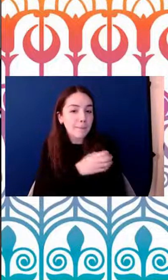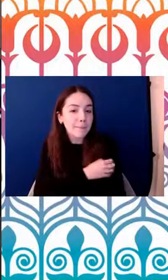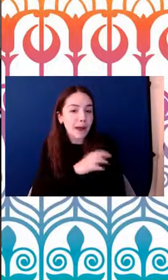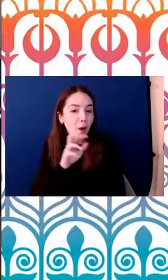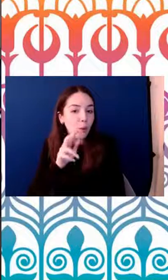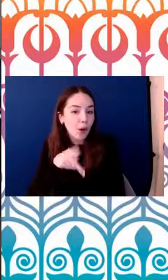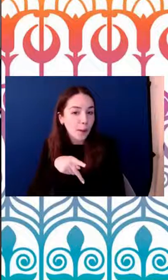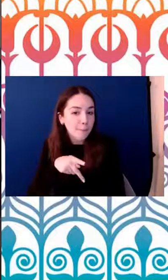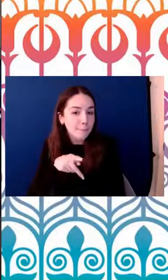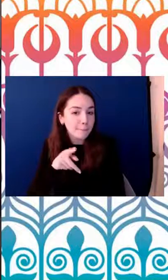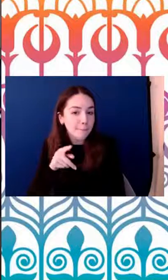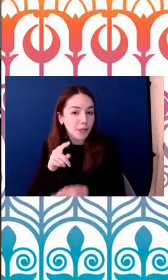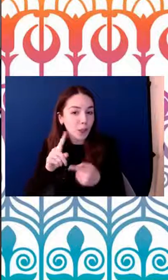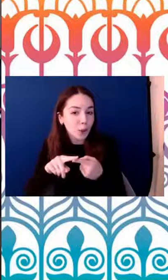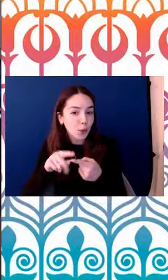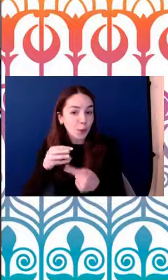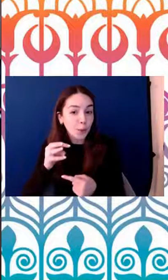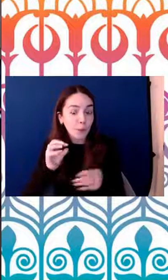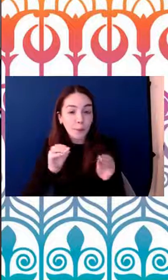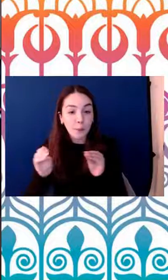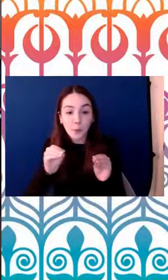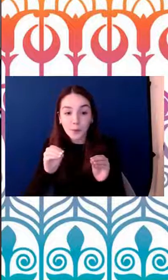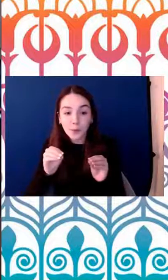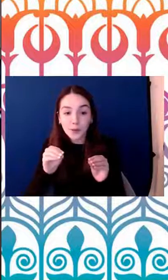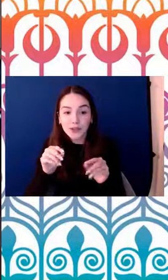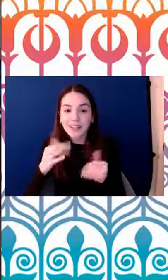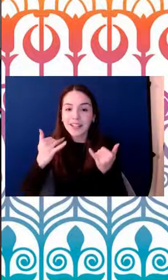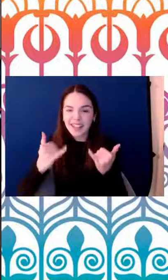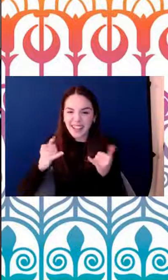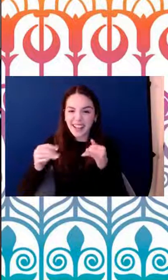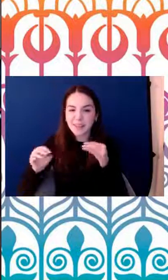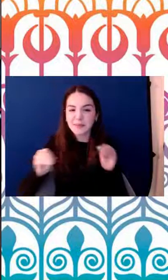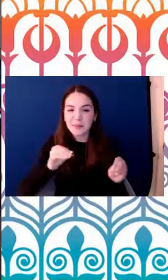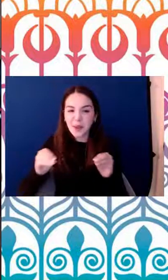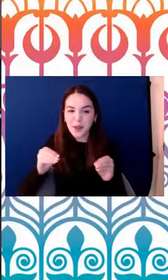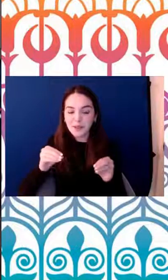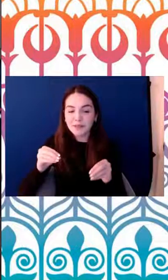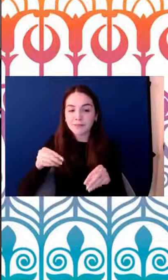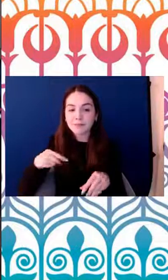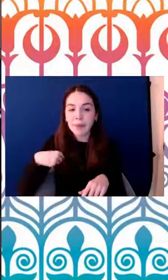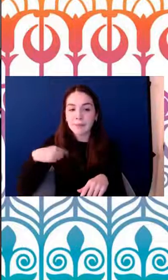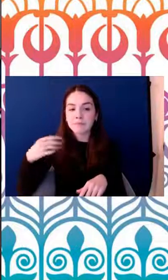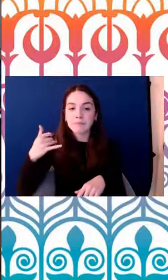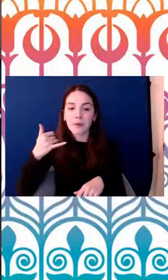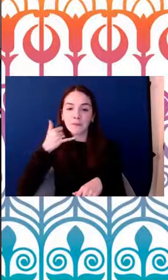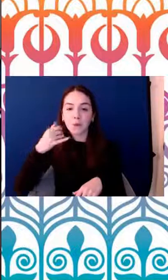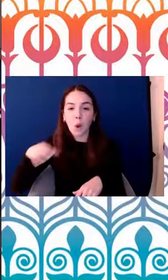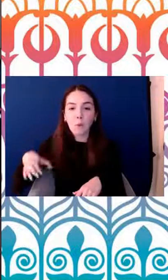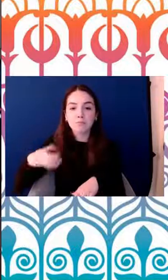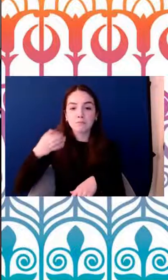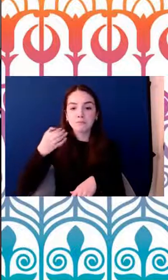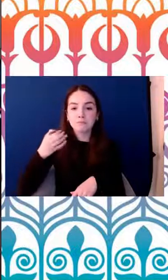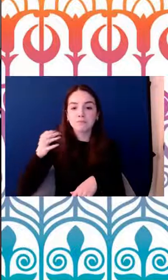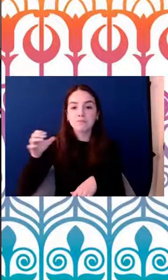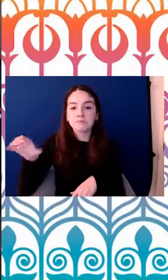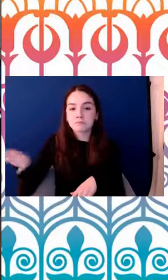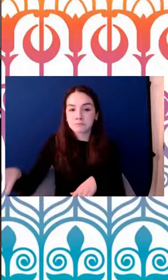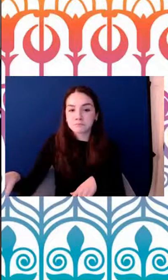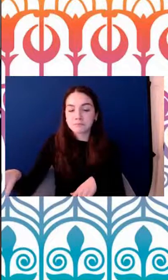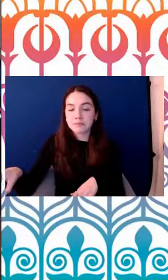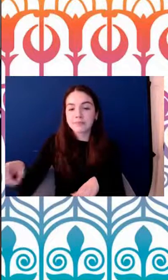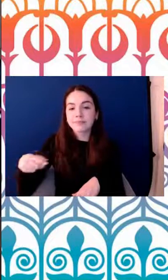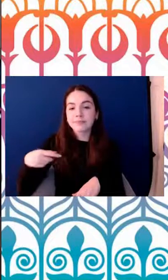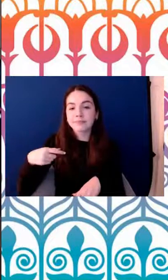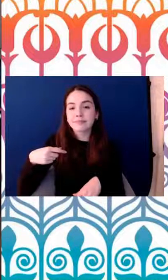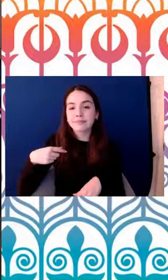Move. So we're going to move today. I'm going to take my phone out of my pocket, put it here because I've been known to drop